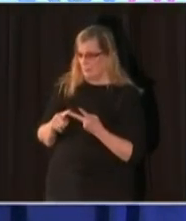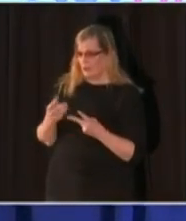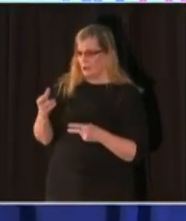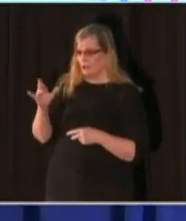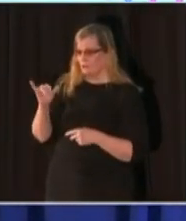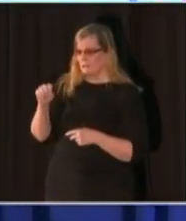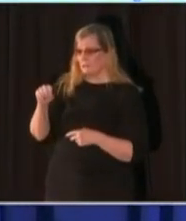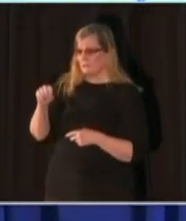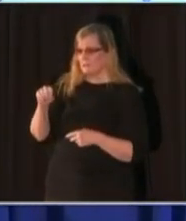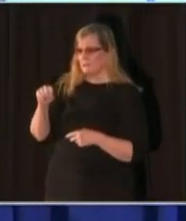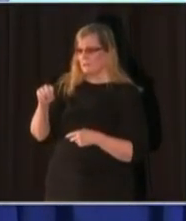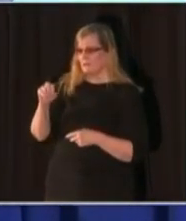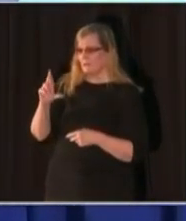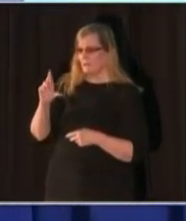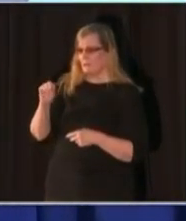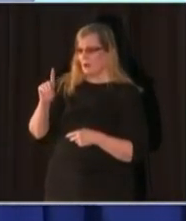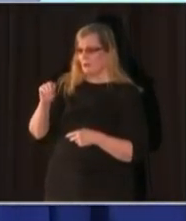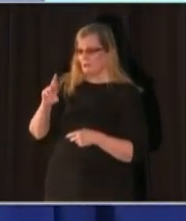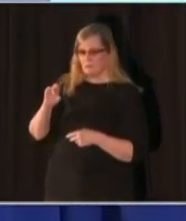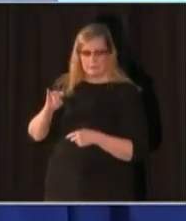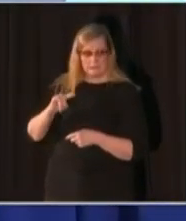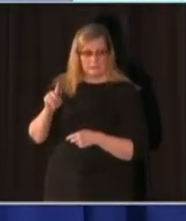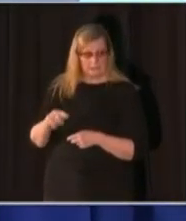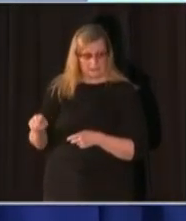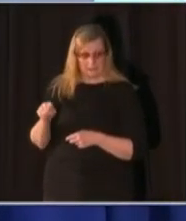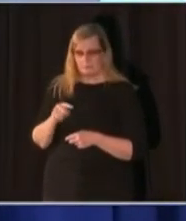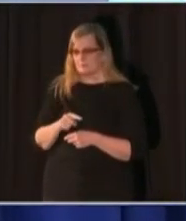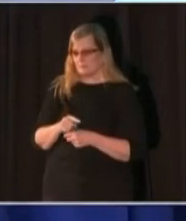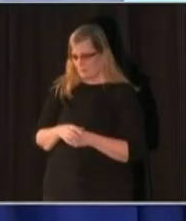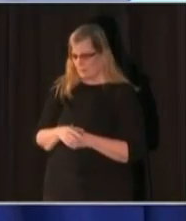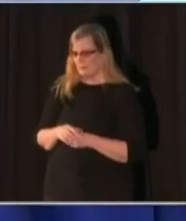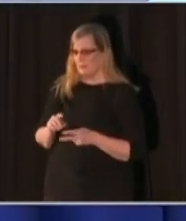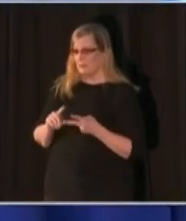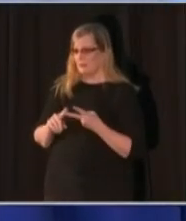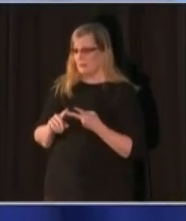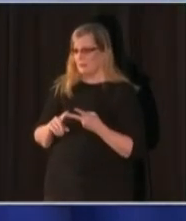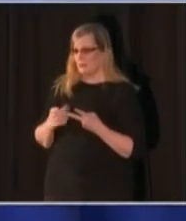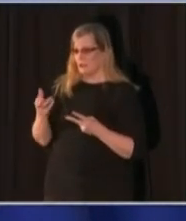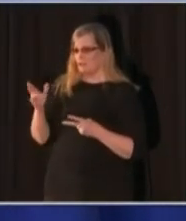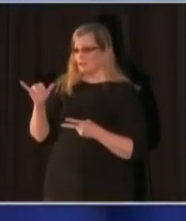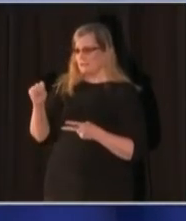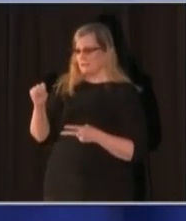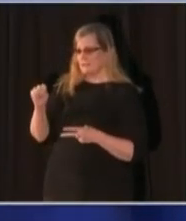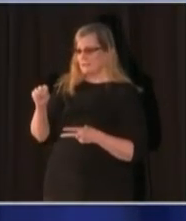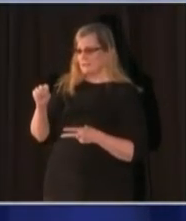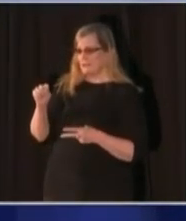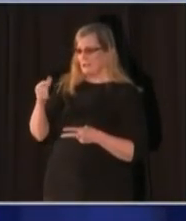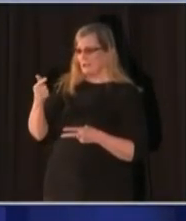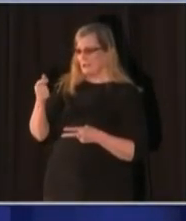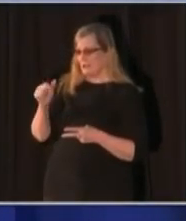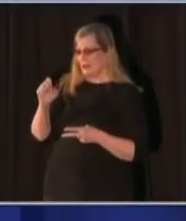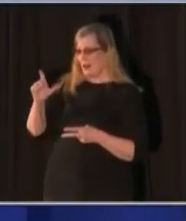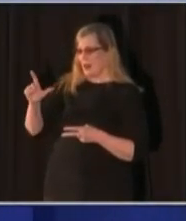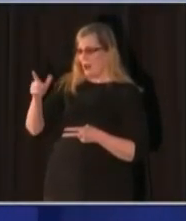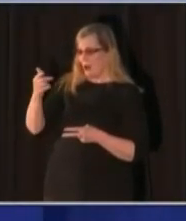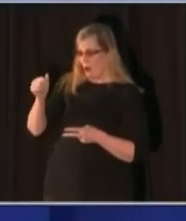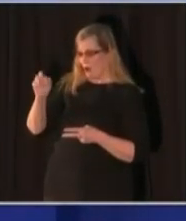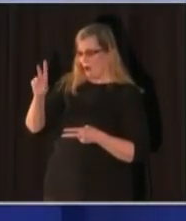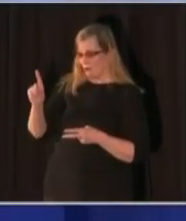as Christopher Geldhart, who is our operations director, who is working with our food